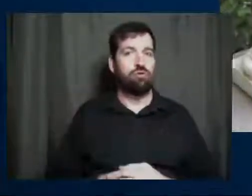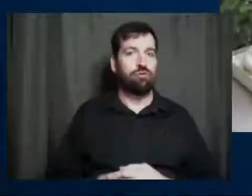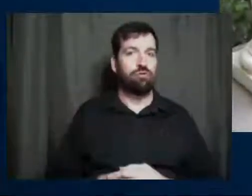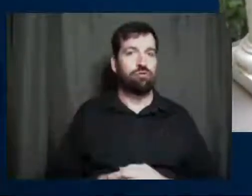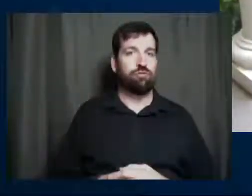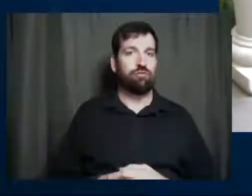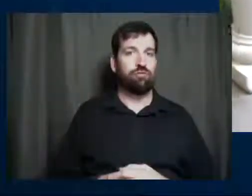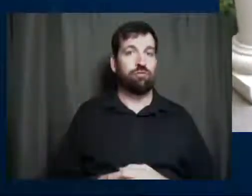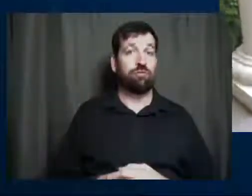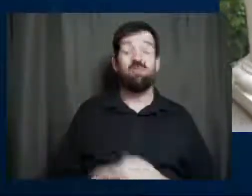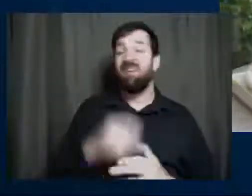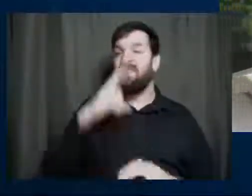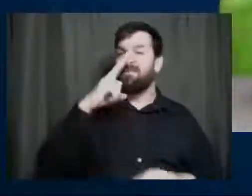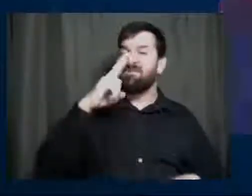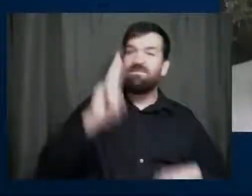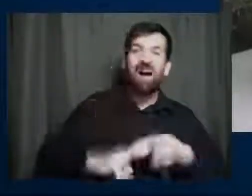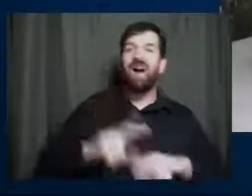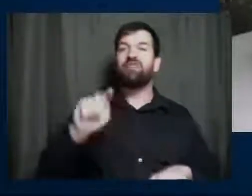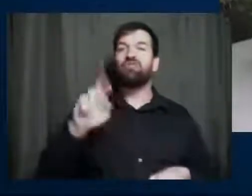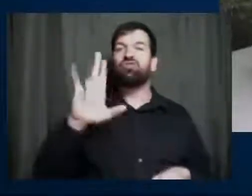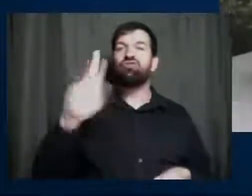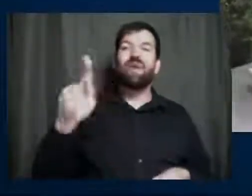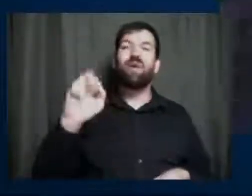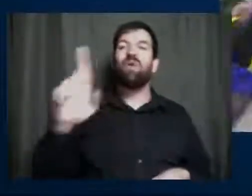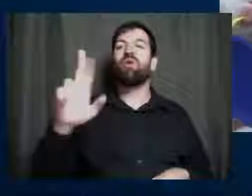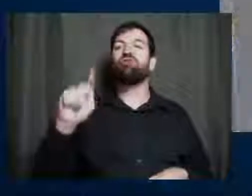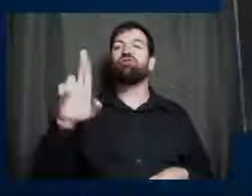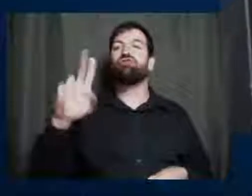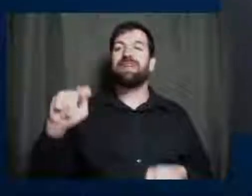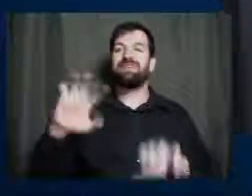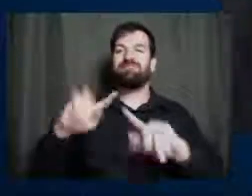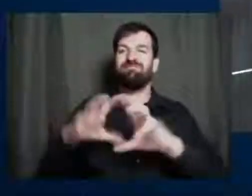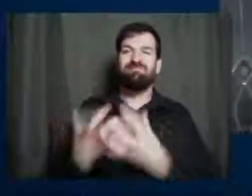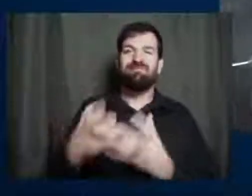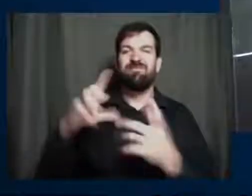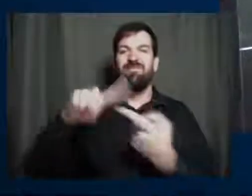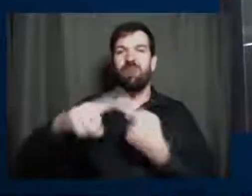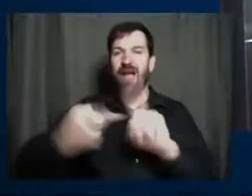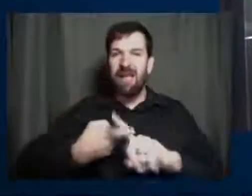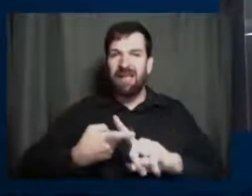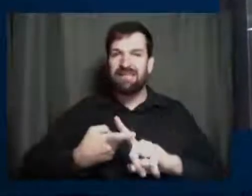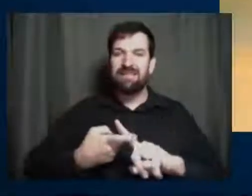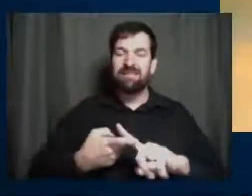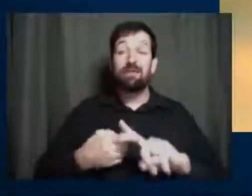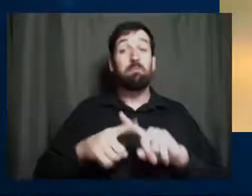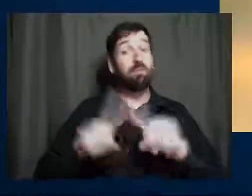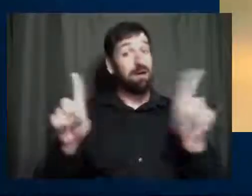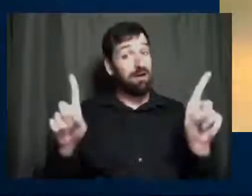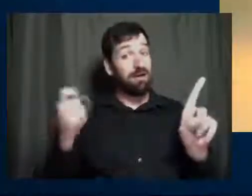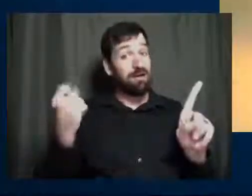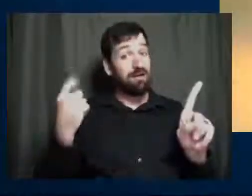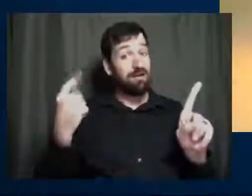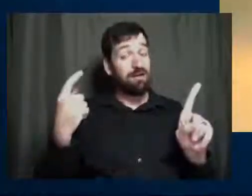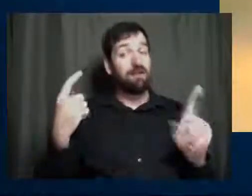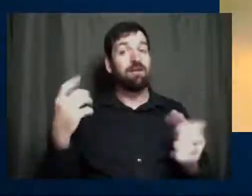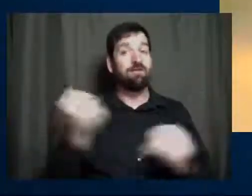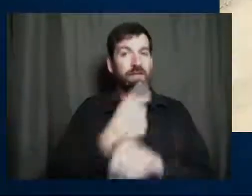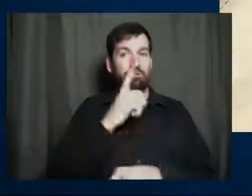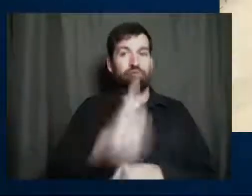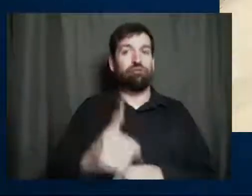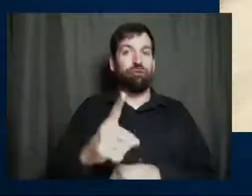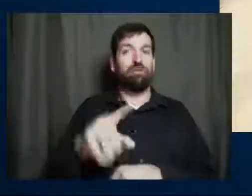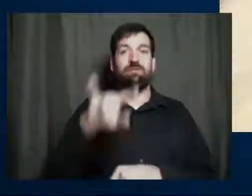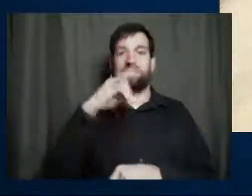It's fun to trick or treat with friends, and it's safer too. Trick or treat! But Sunnye says make sure kids and